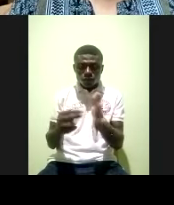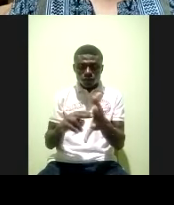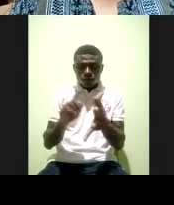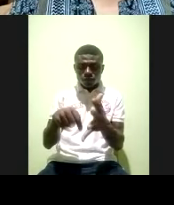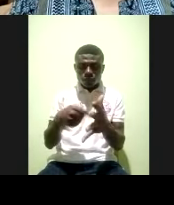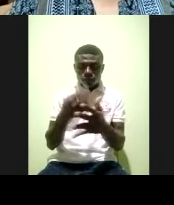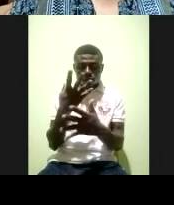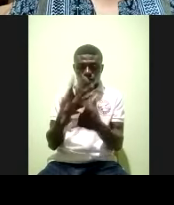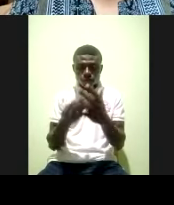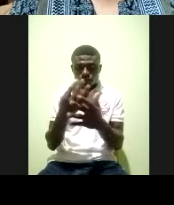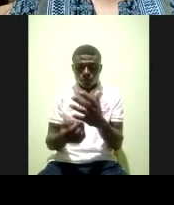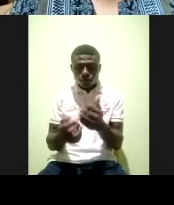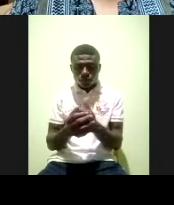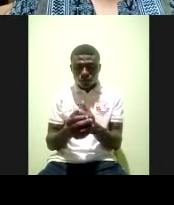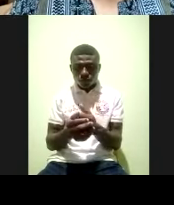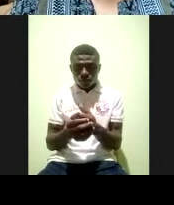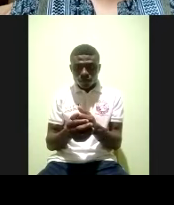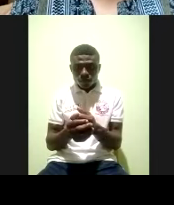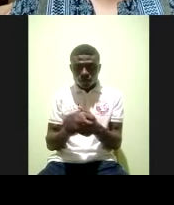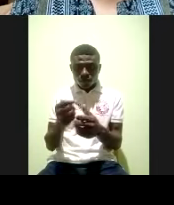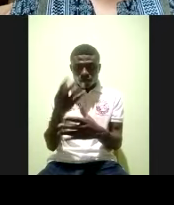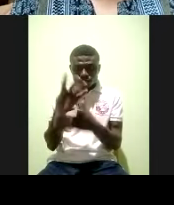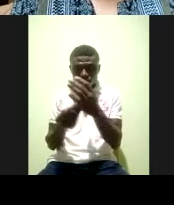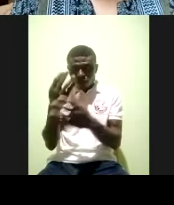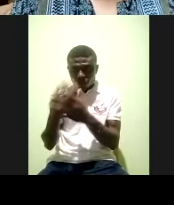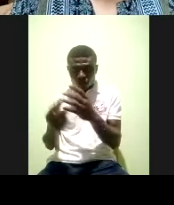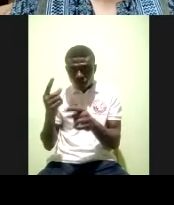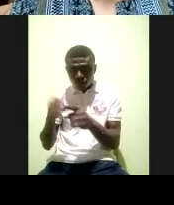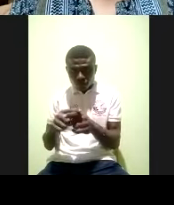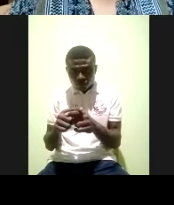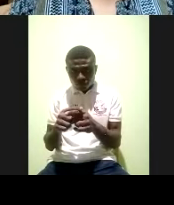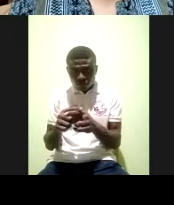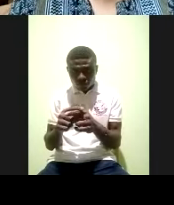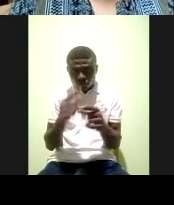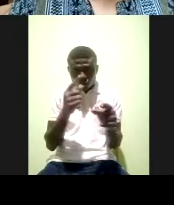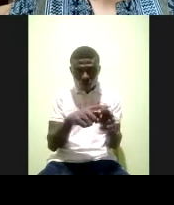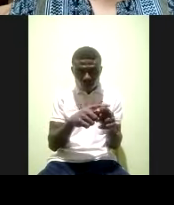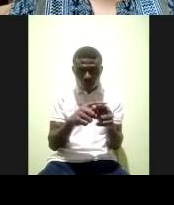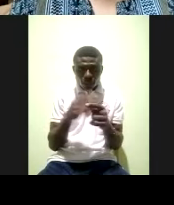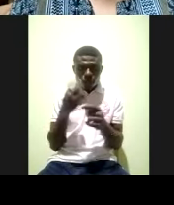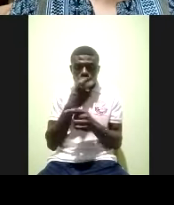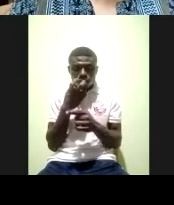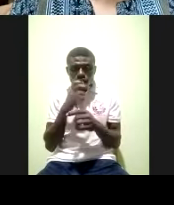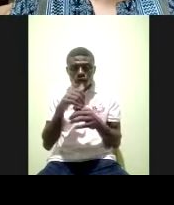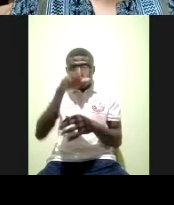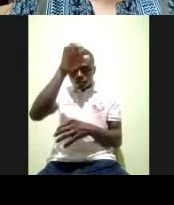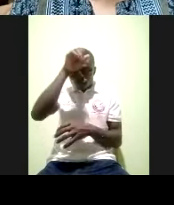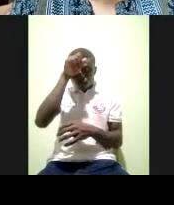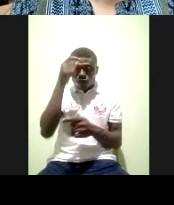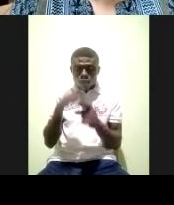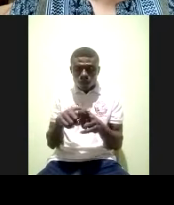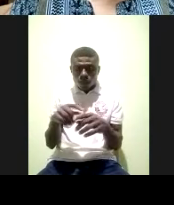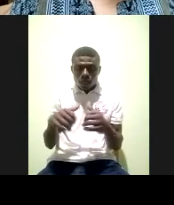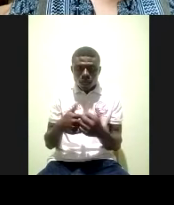out they might not be in a position to combine these 2 sounds of the letter consonants, that cluster of